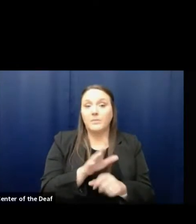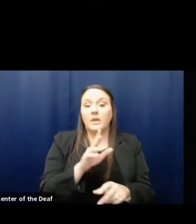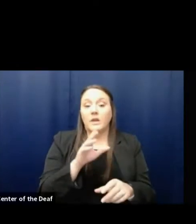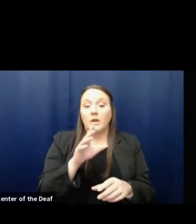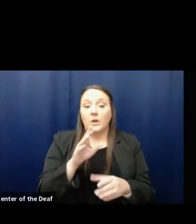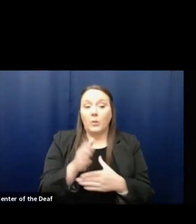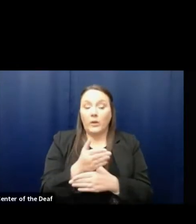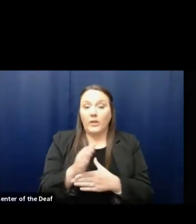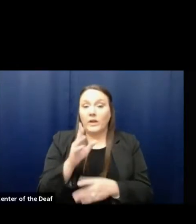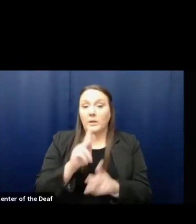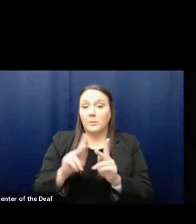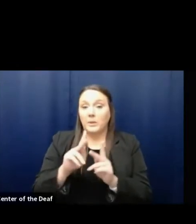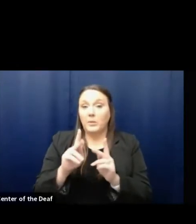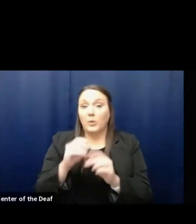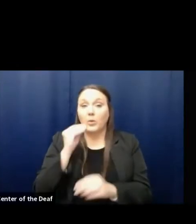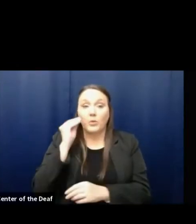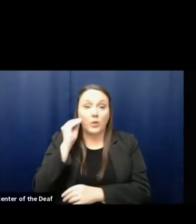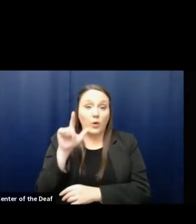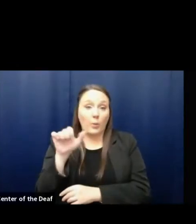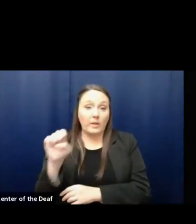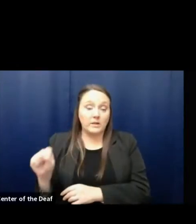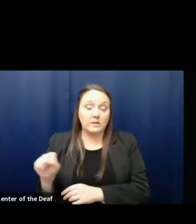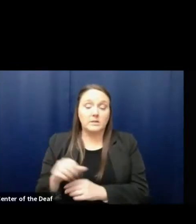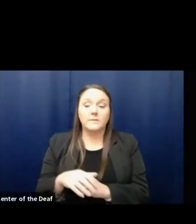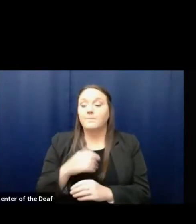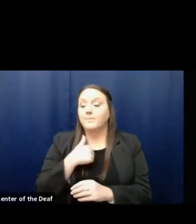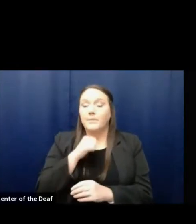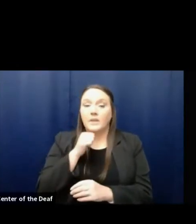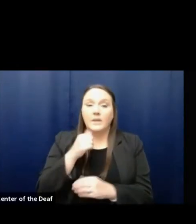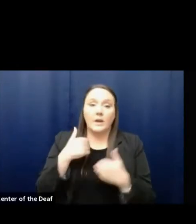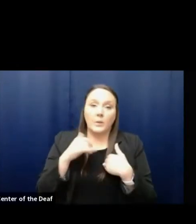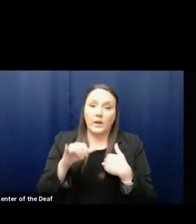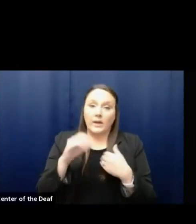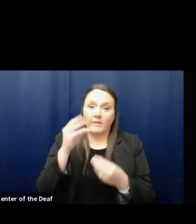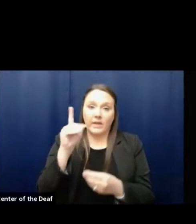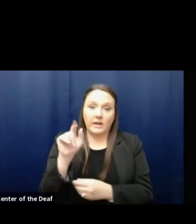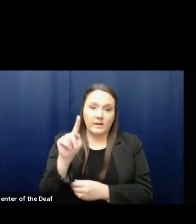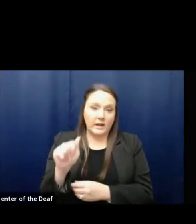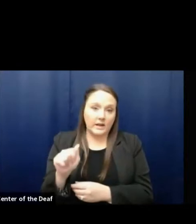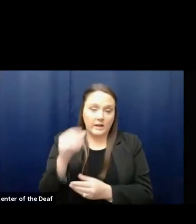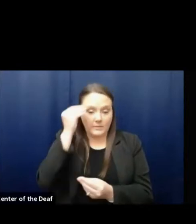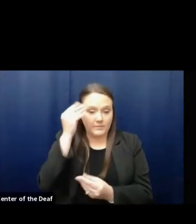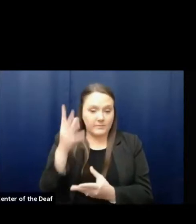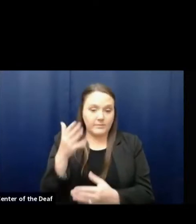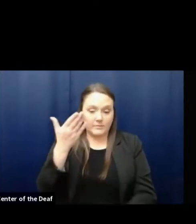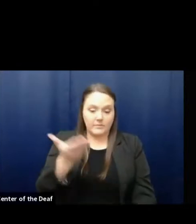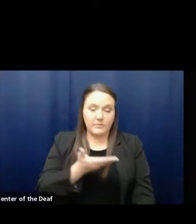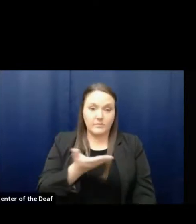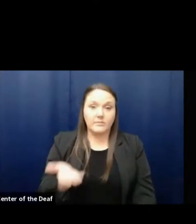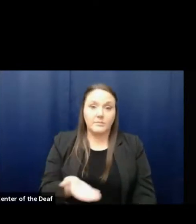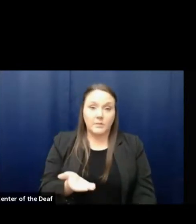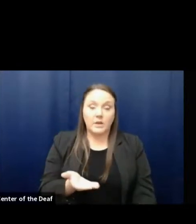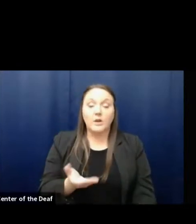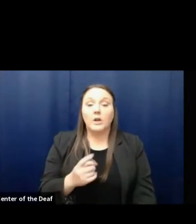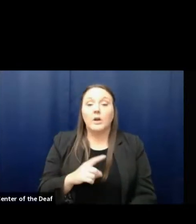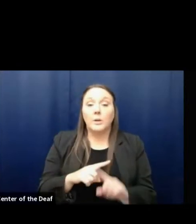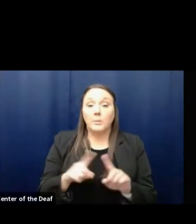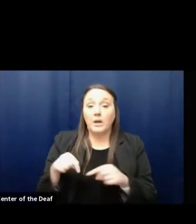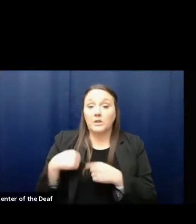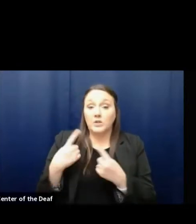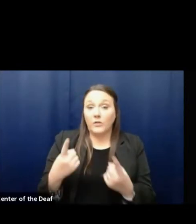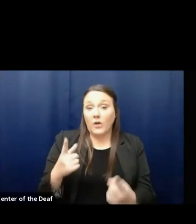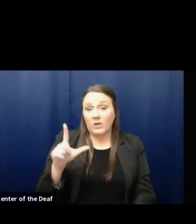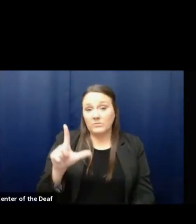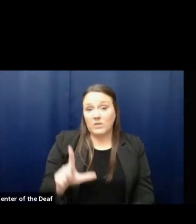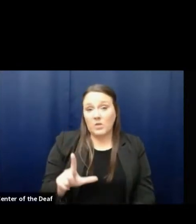experiencing homelessness in Knox County? I don't have that data right in front of me. So far, though, the trend has been very low,